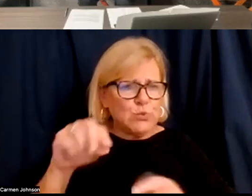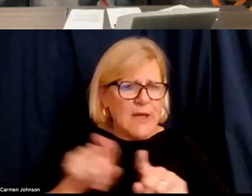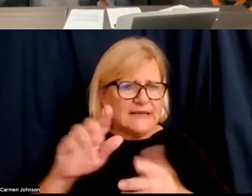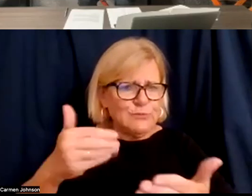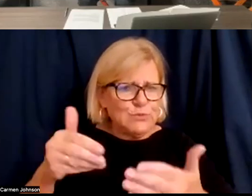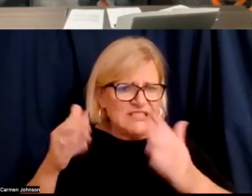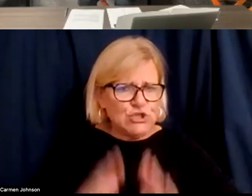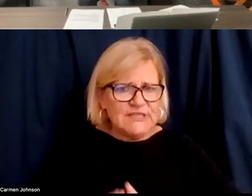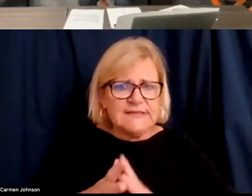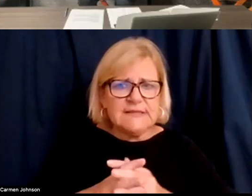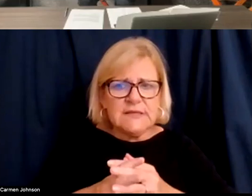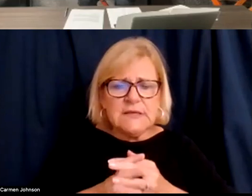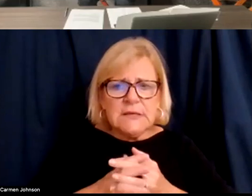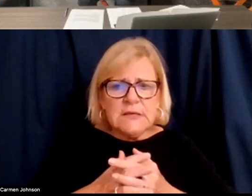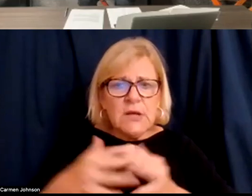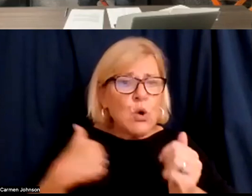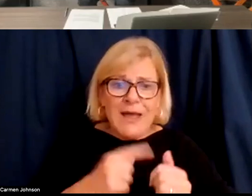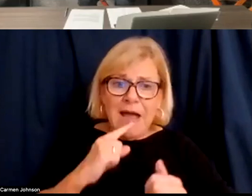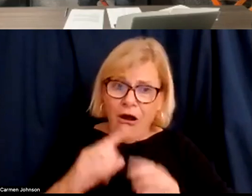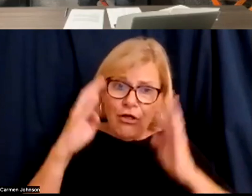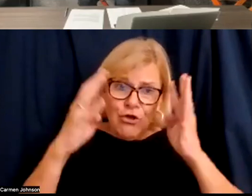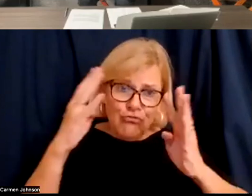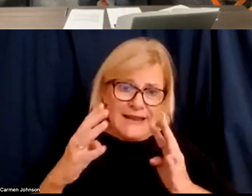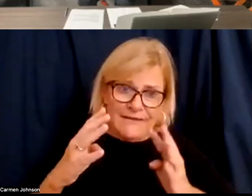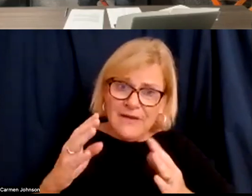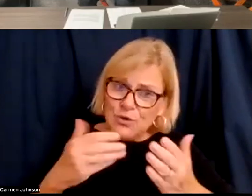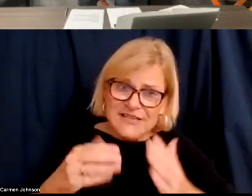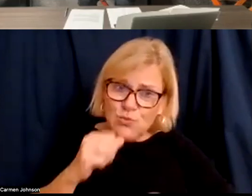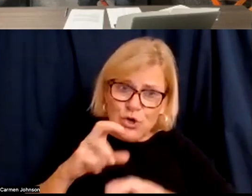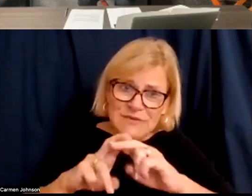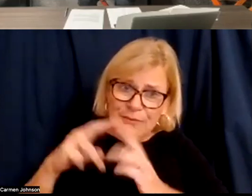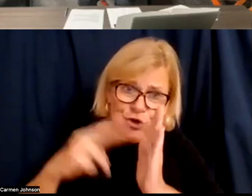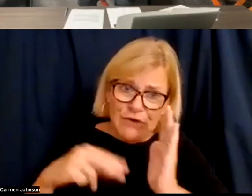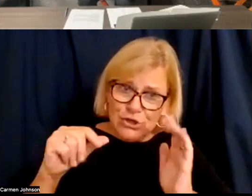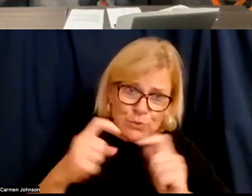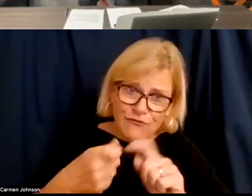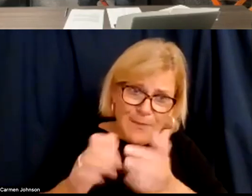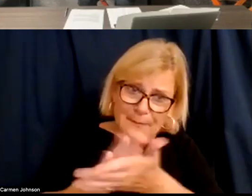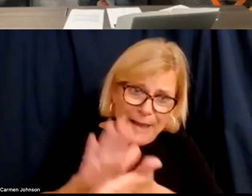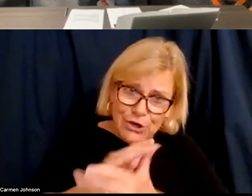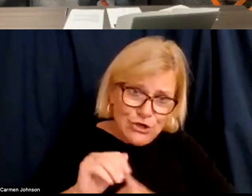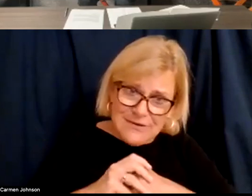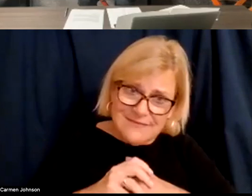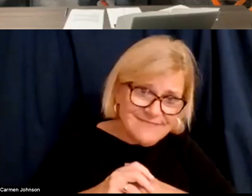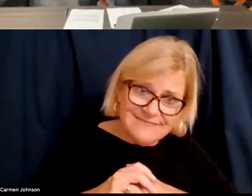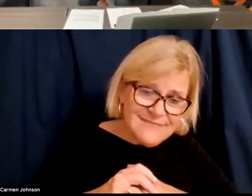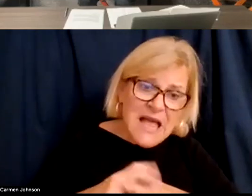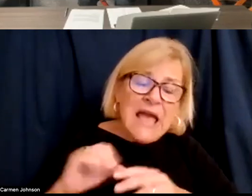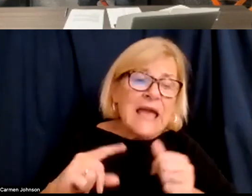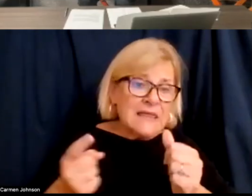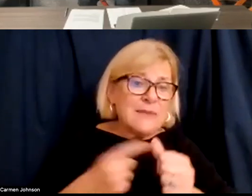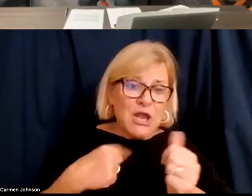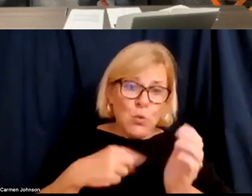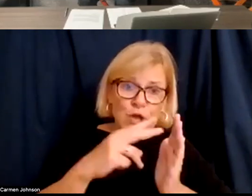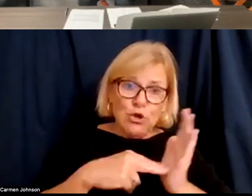musicians, we are the creative musicians. We don't sit up and read notes off paper, okay? In the beginning, we read